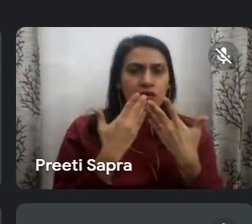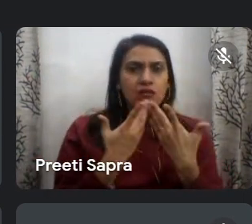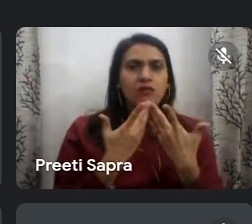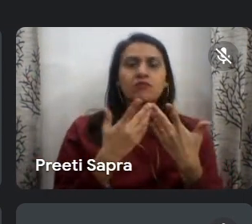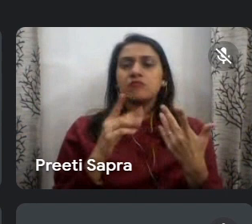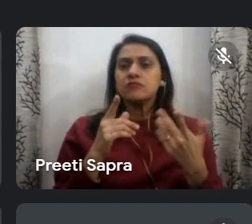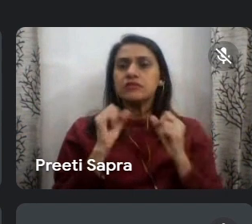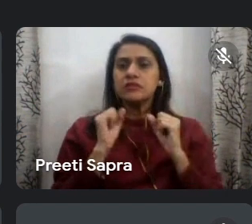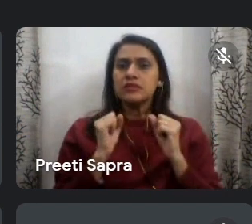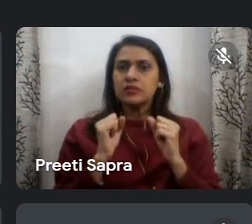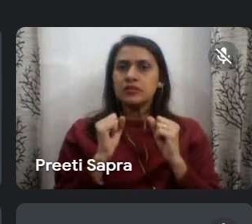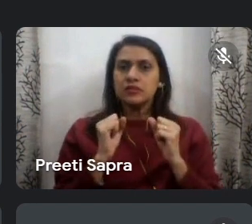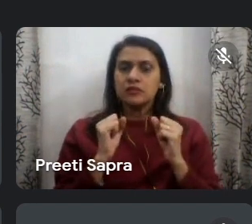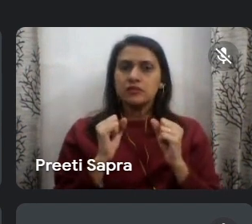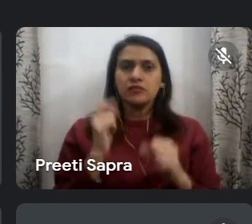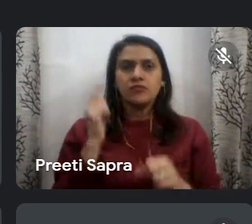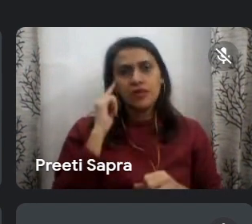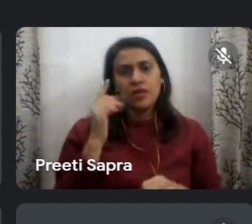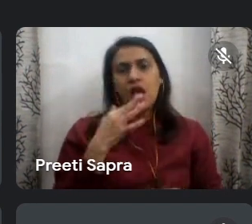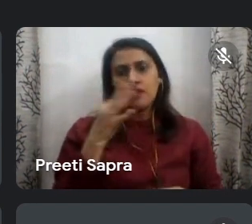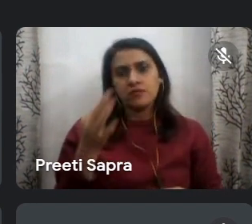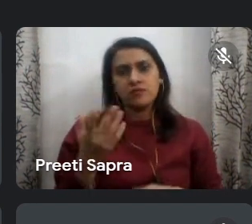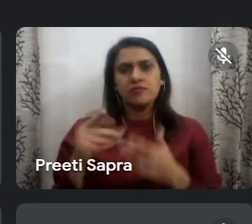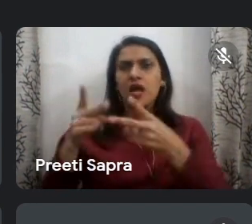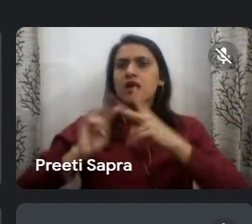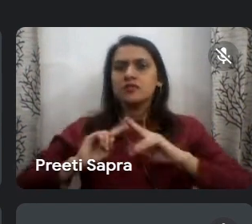mainstream job? So would anyone like to take it?